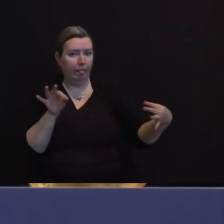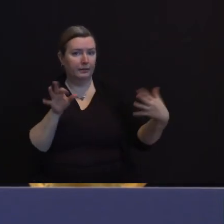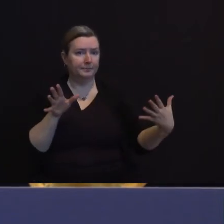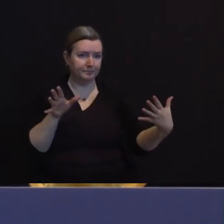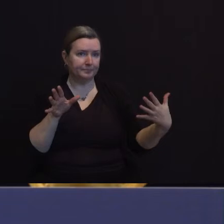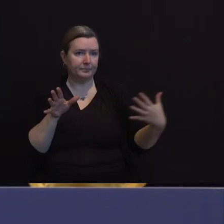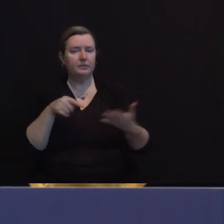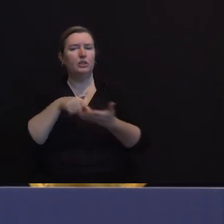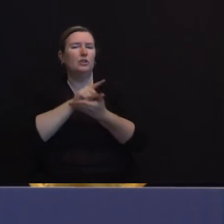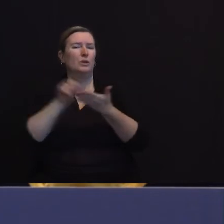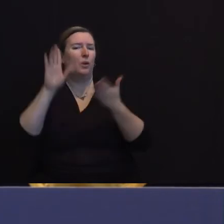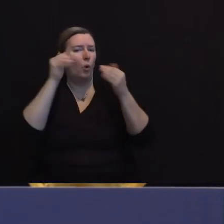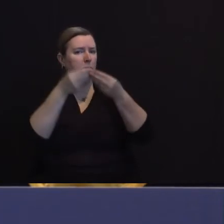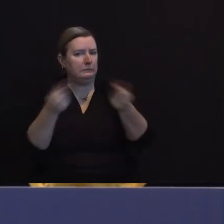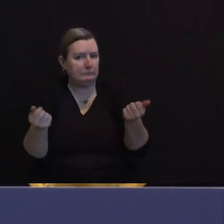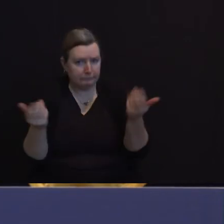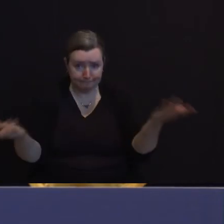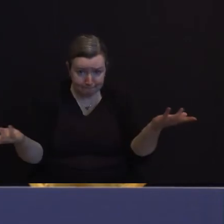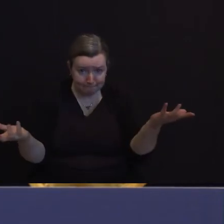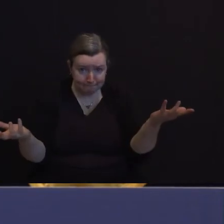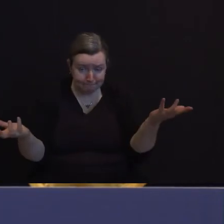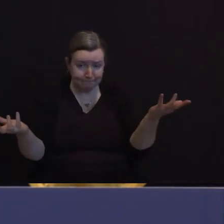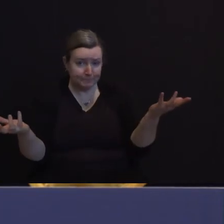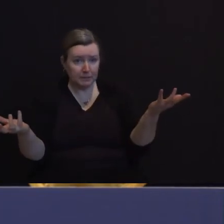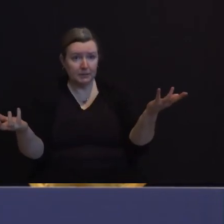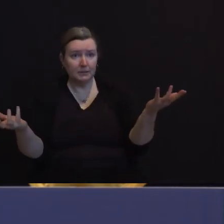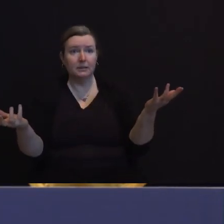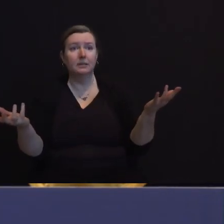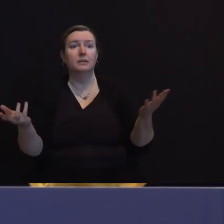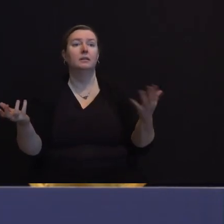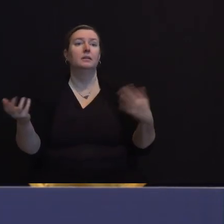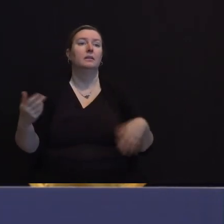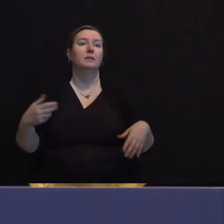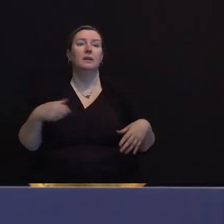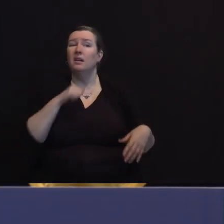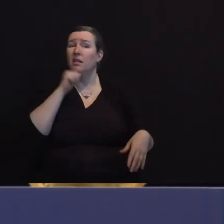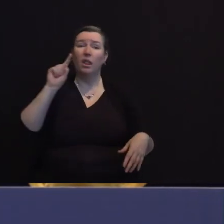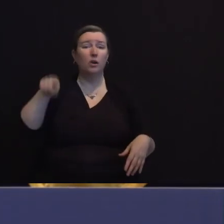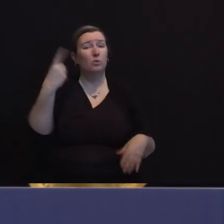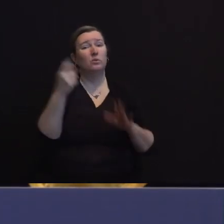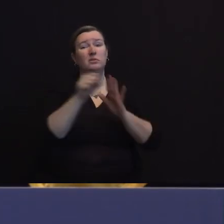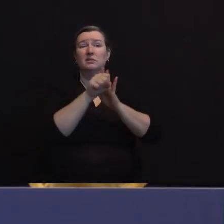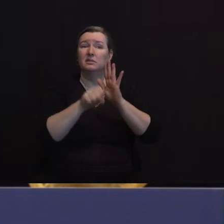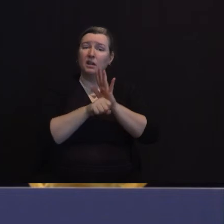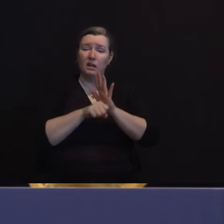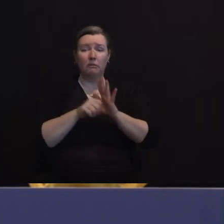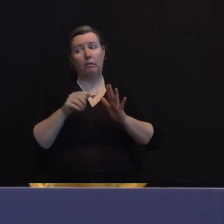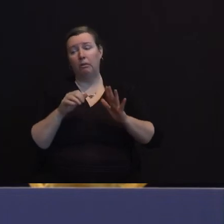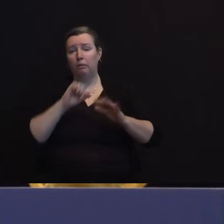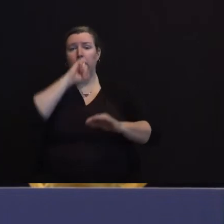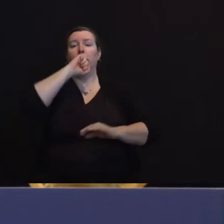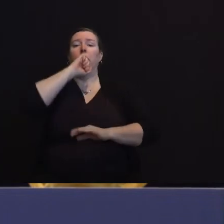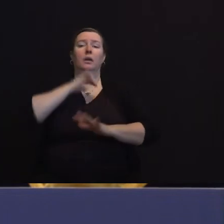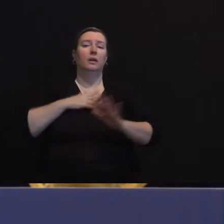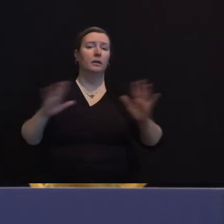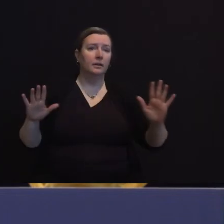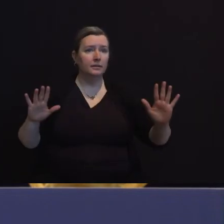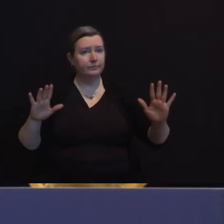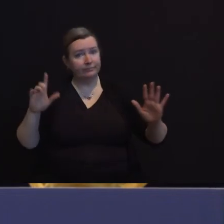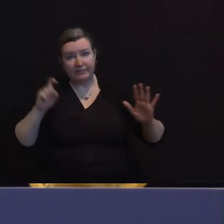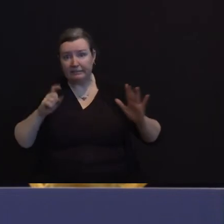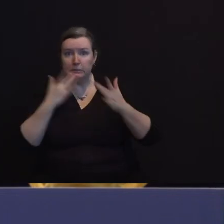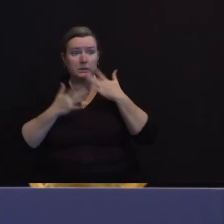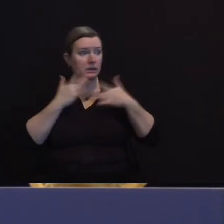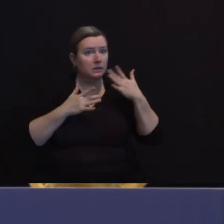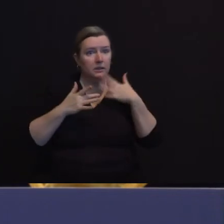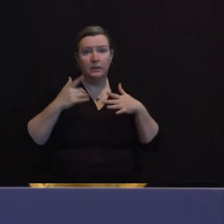And not surprisingly, we weren't the only state or the only districts to be looking for this equipment. I think we've closed the